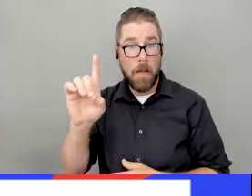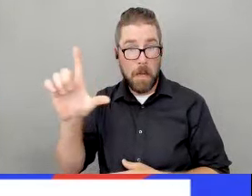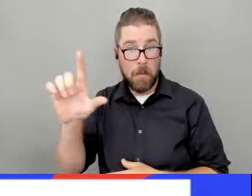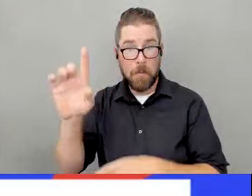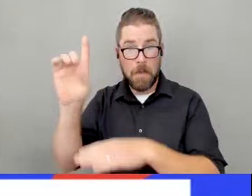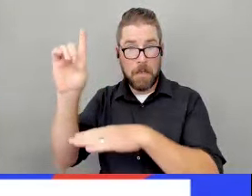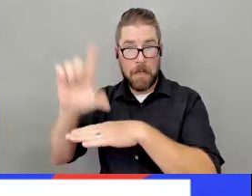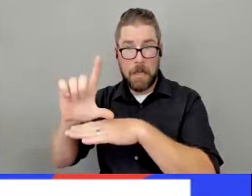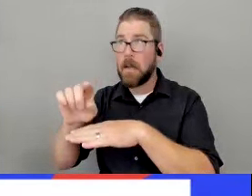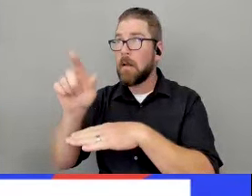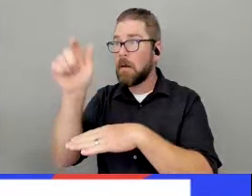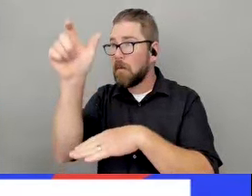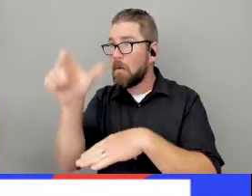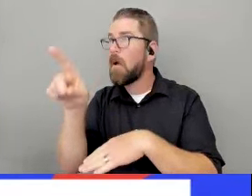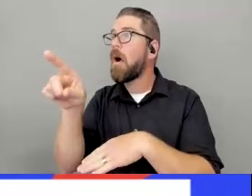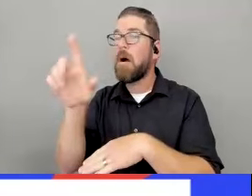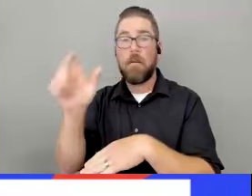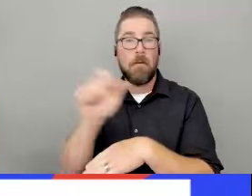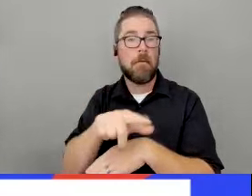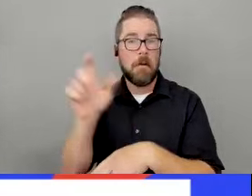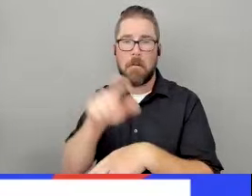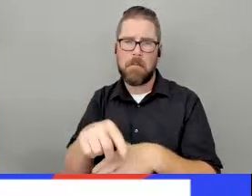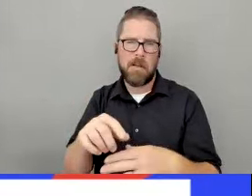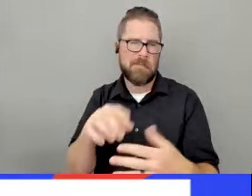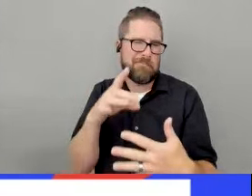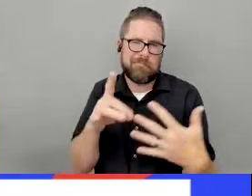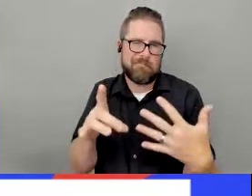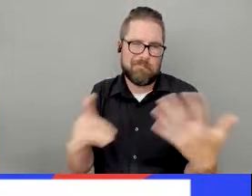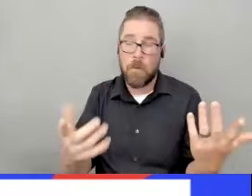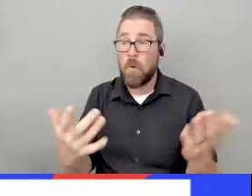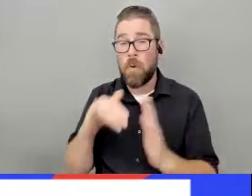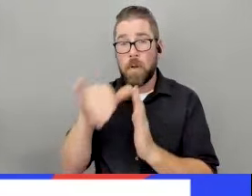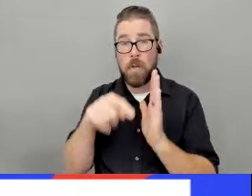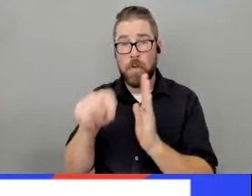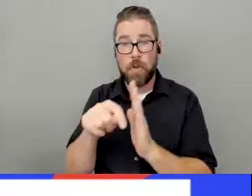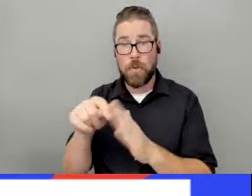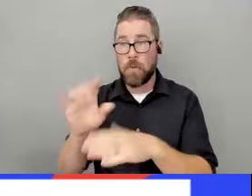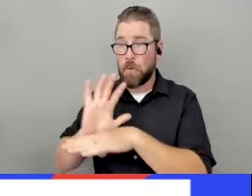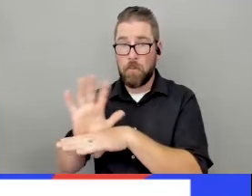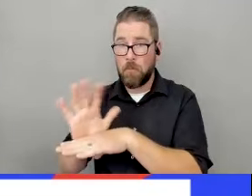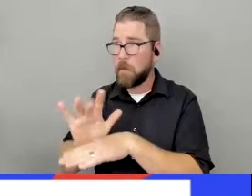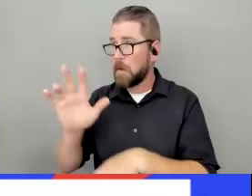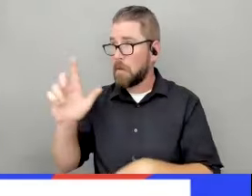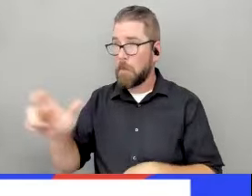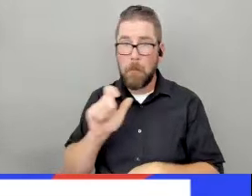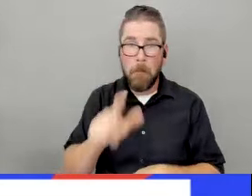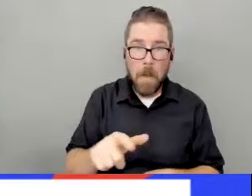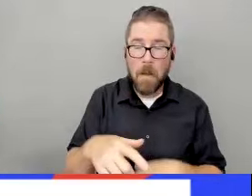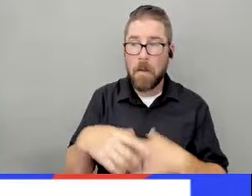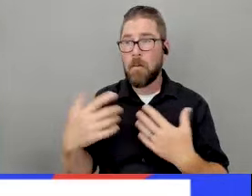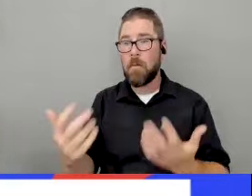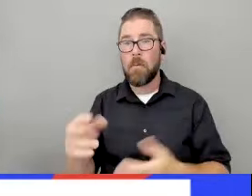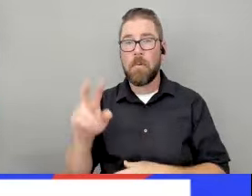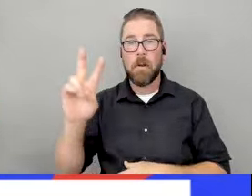You can see there's many ways. You can go over here, get your YouTube video, use a link, or even Vimeo. So videos are